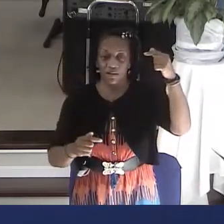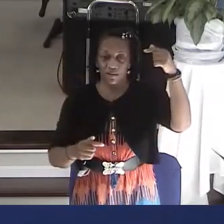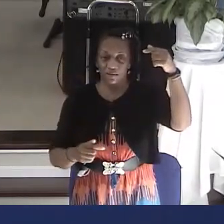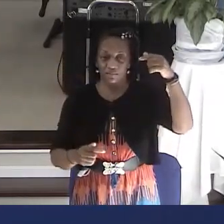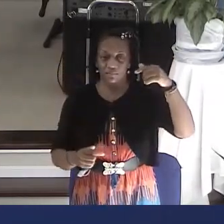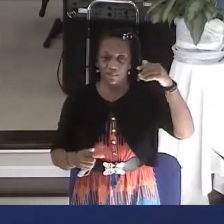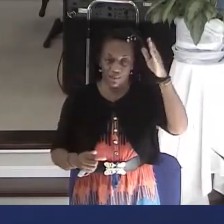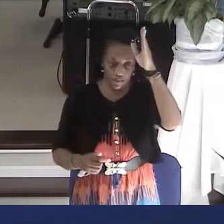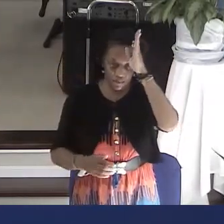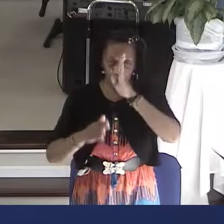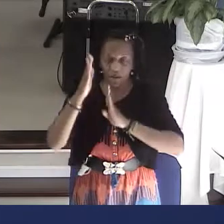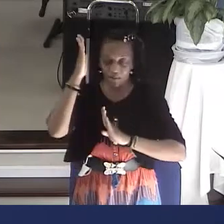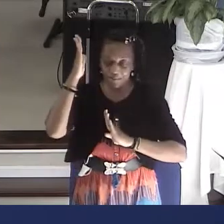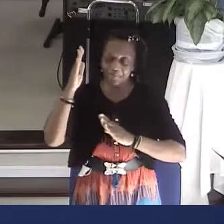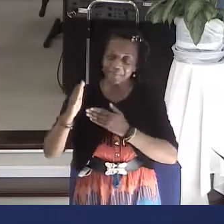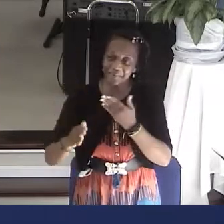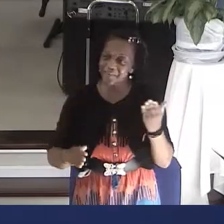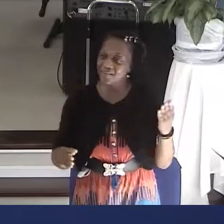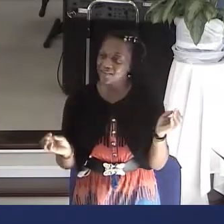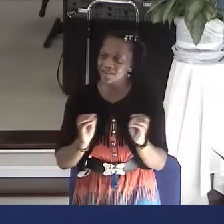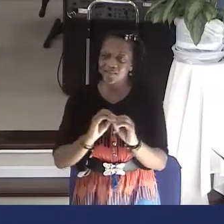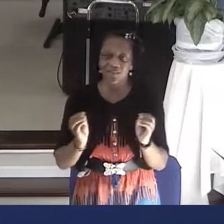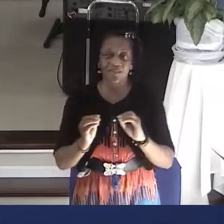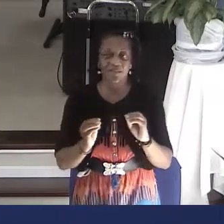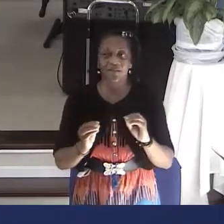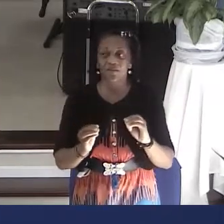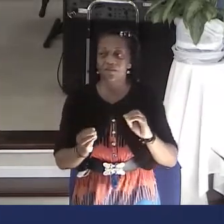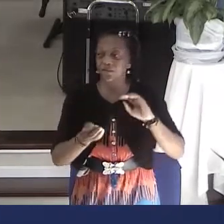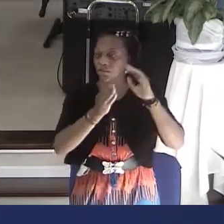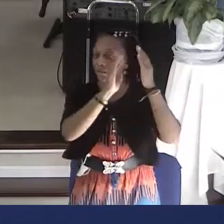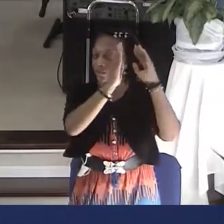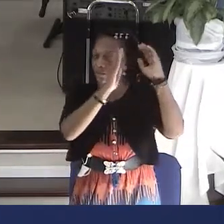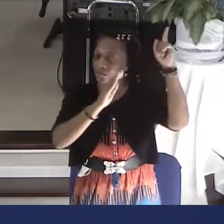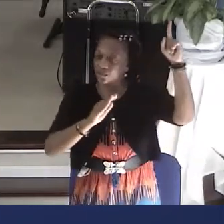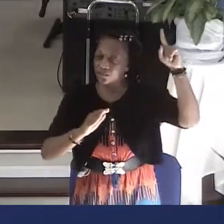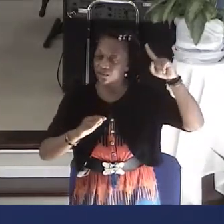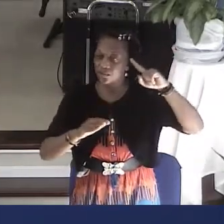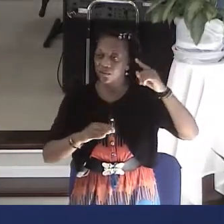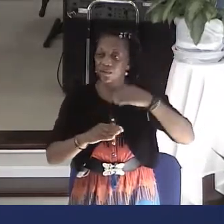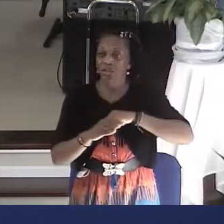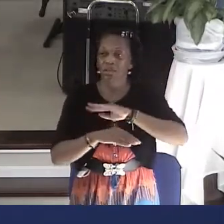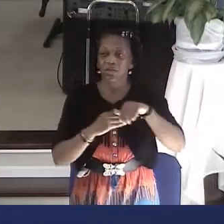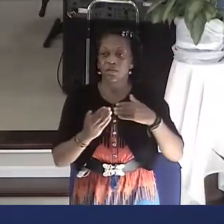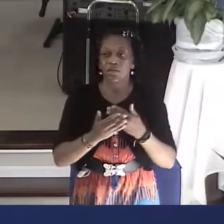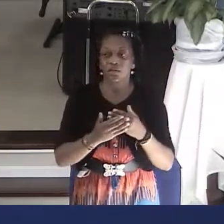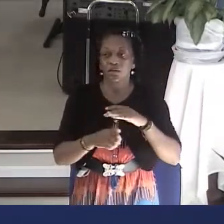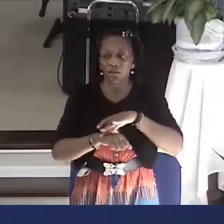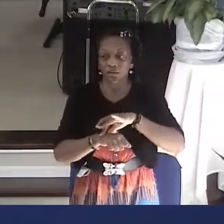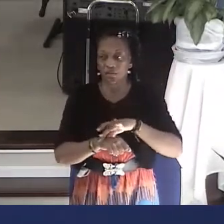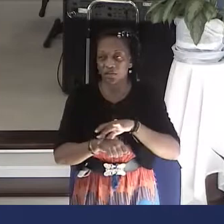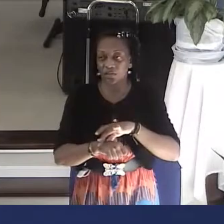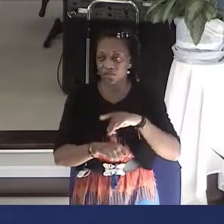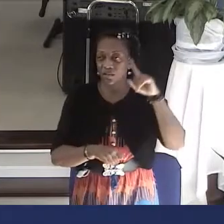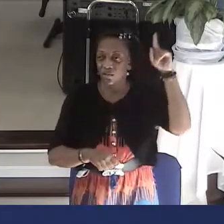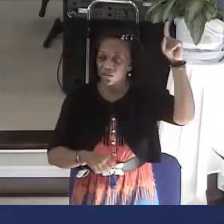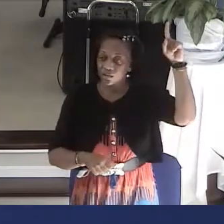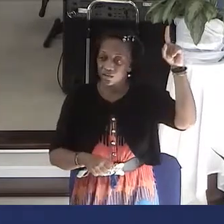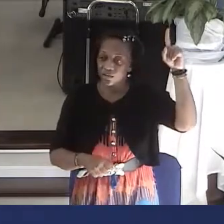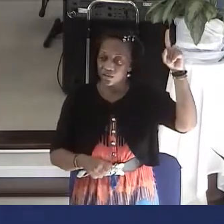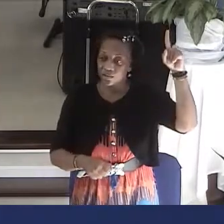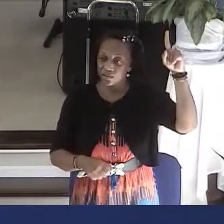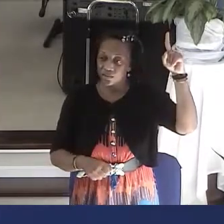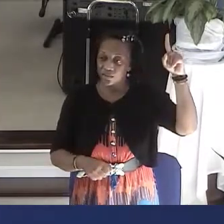There is none like you, Lord, in all the earth. You are the one who put the billions